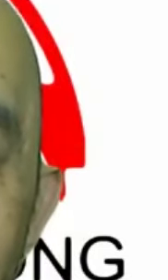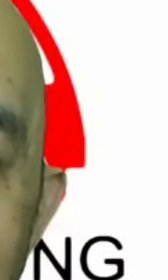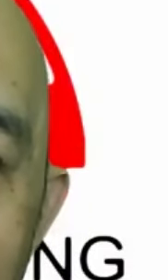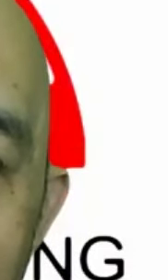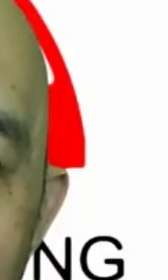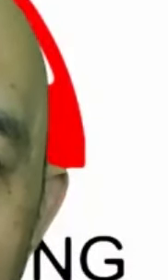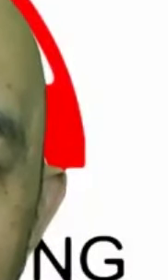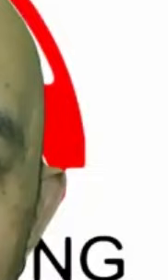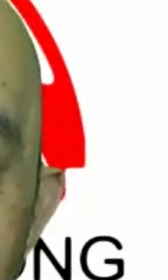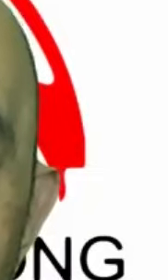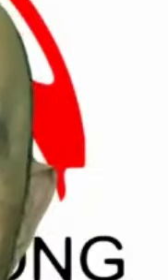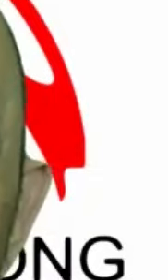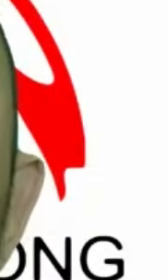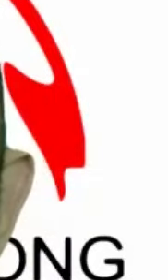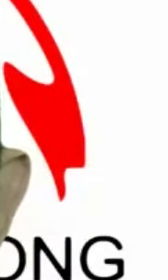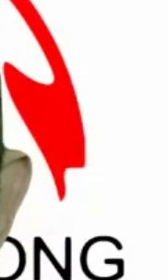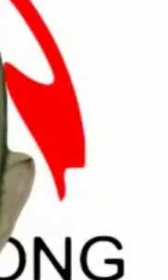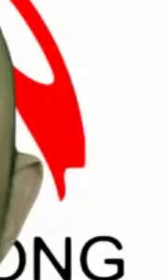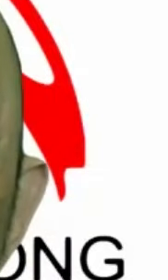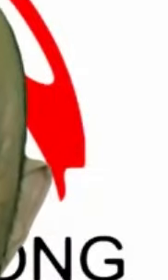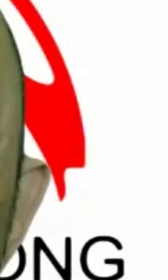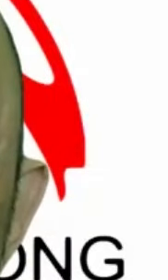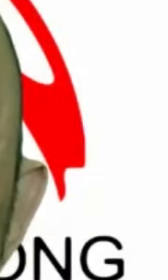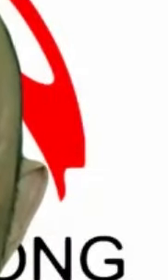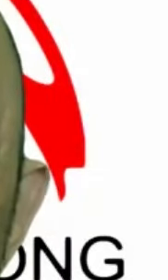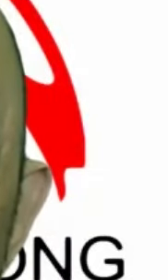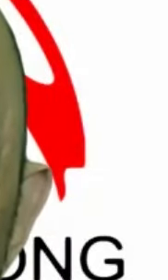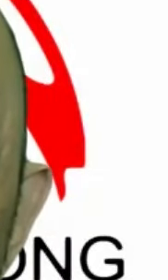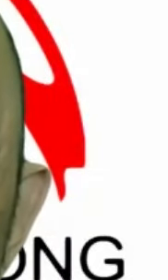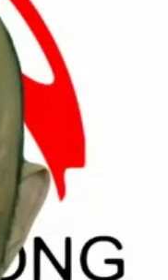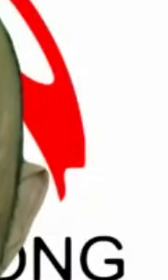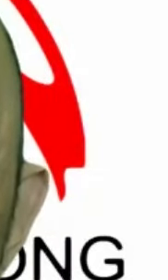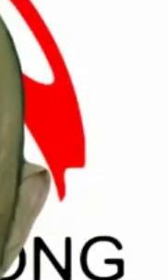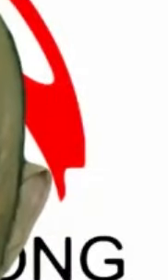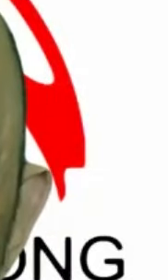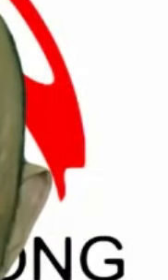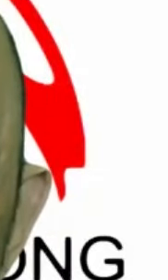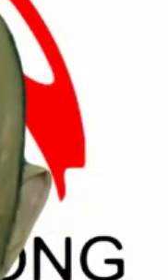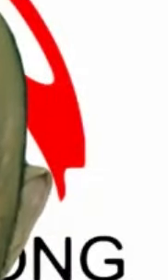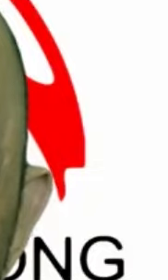There's no ranking of disabilities in order to say that's harder